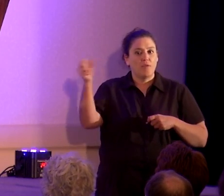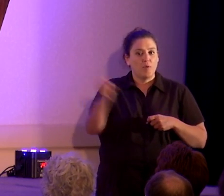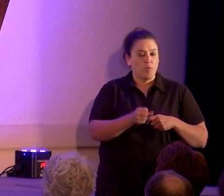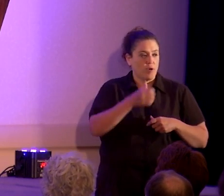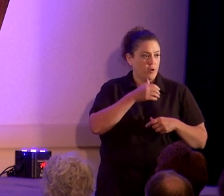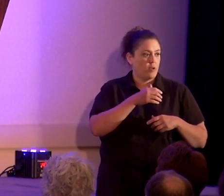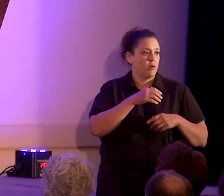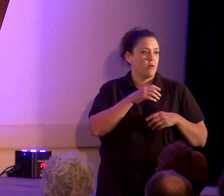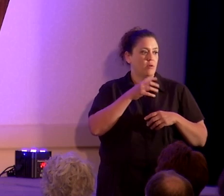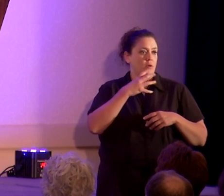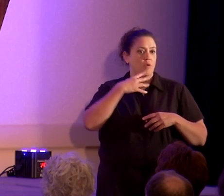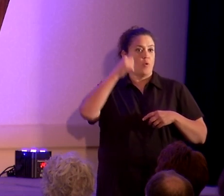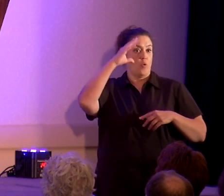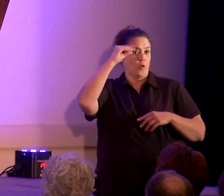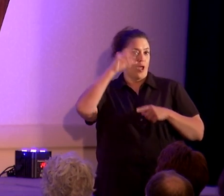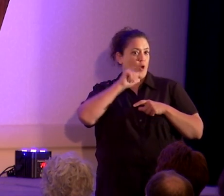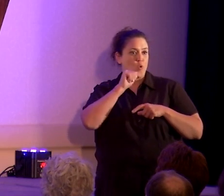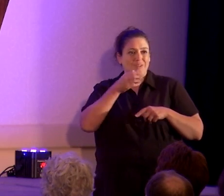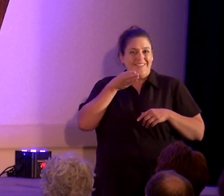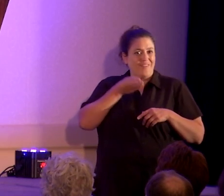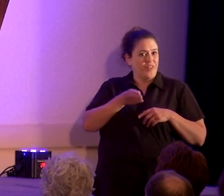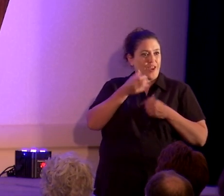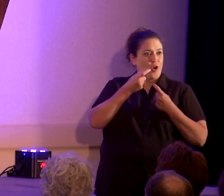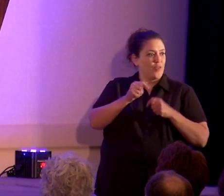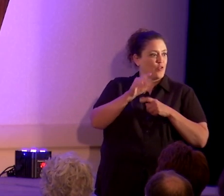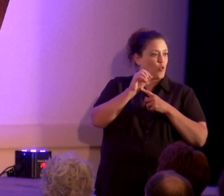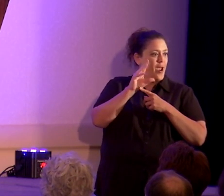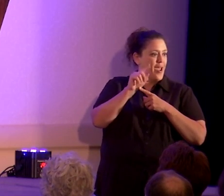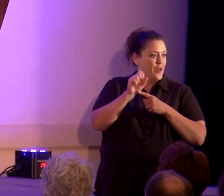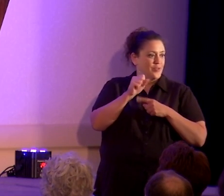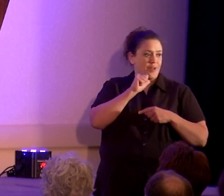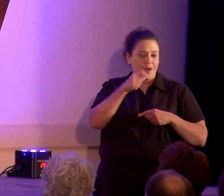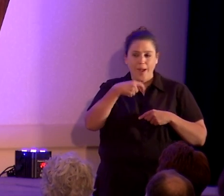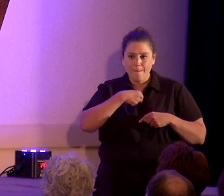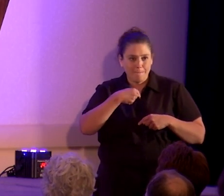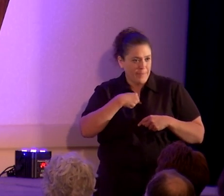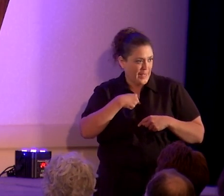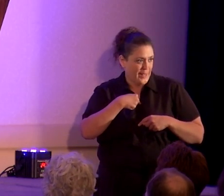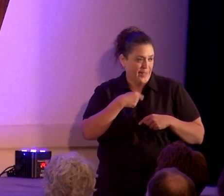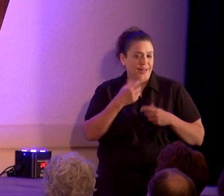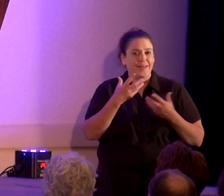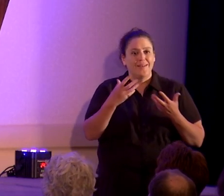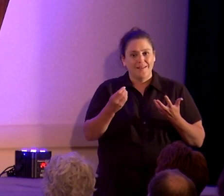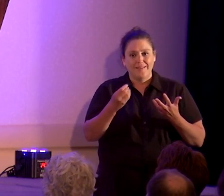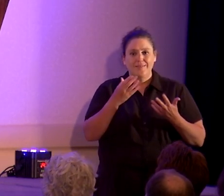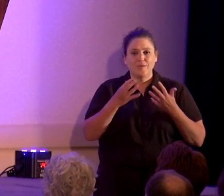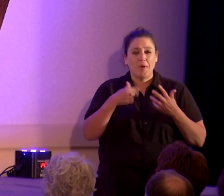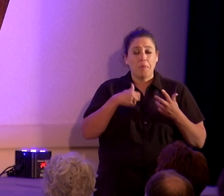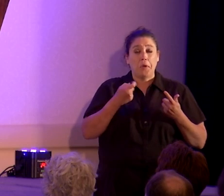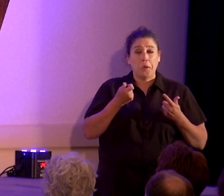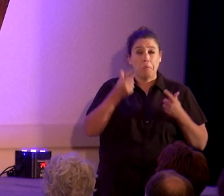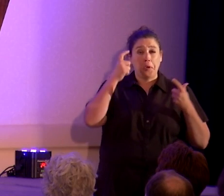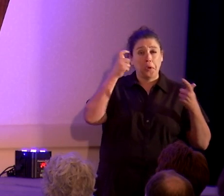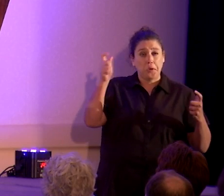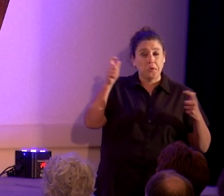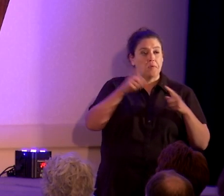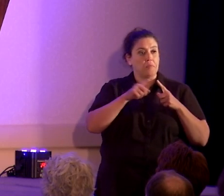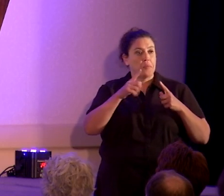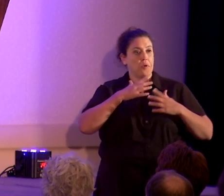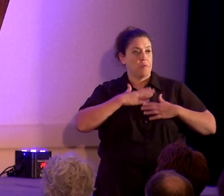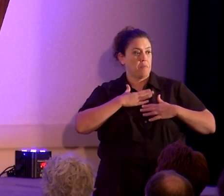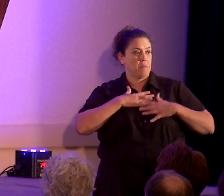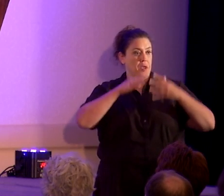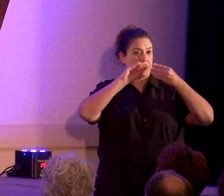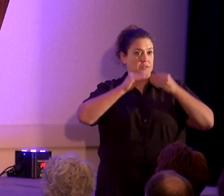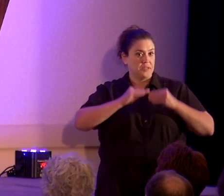guy who wasn't at the tryouts, who wasn't me. And it's a little, you know, maybe a little egotistical, but my stats